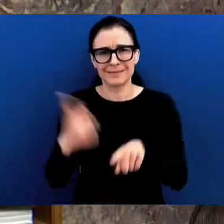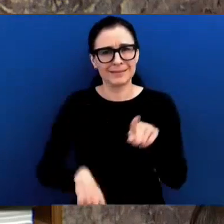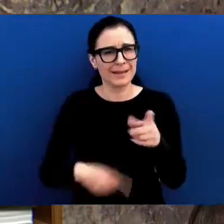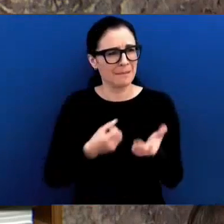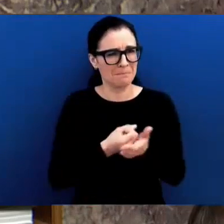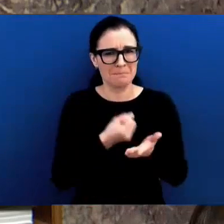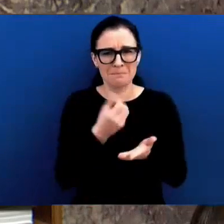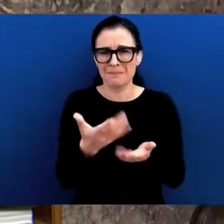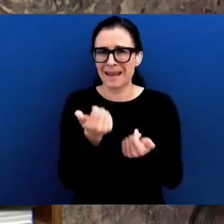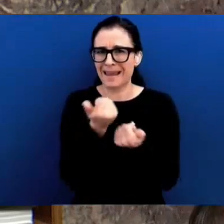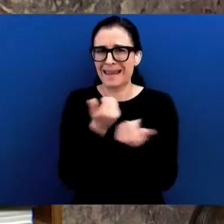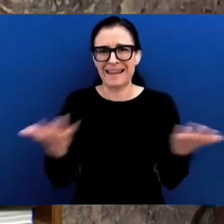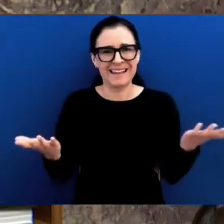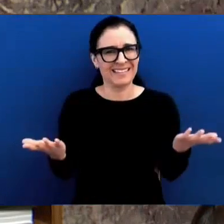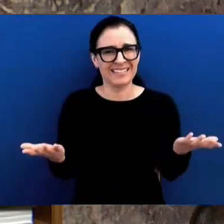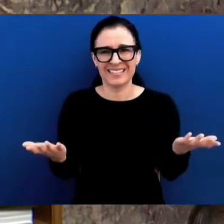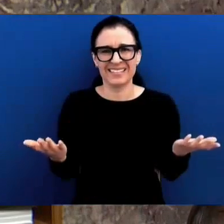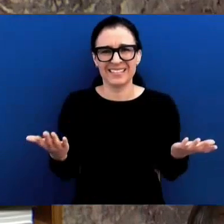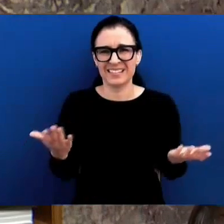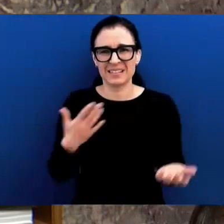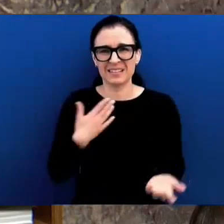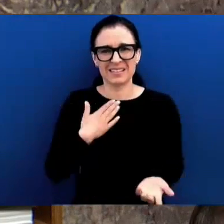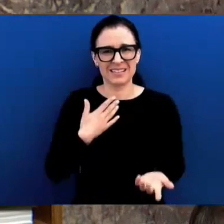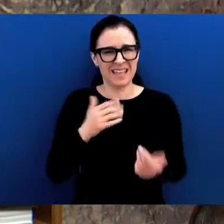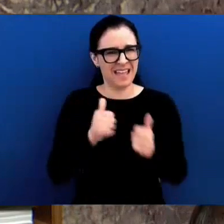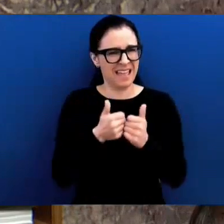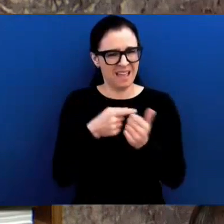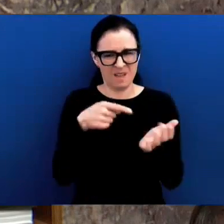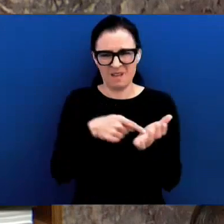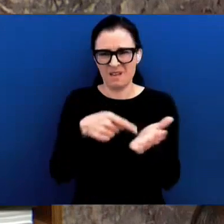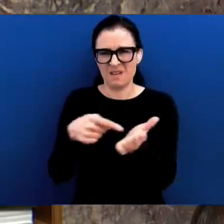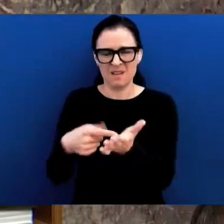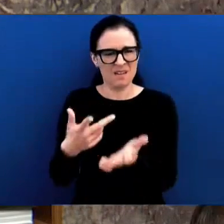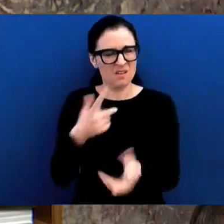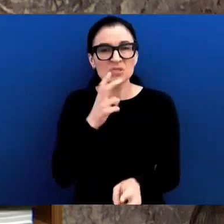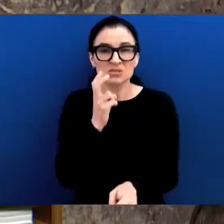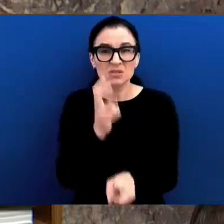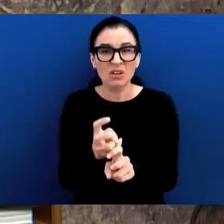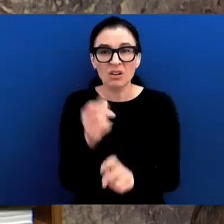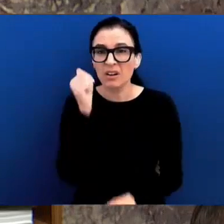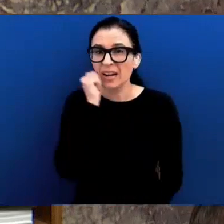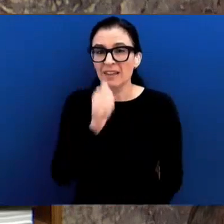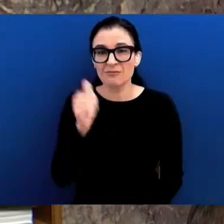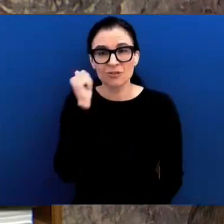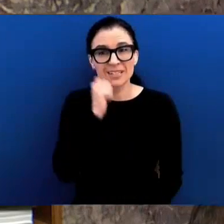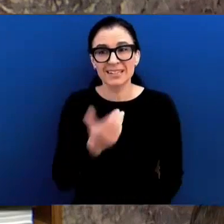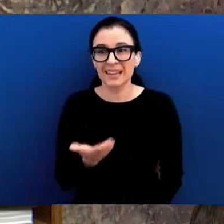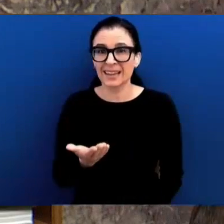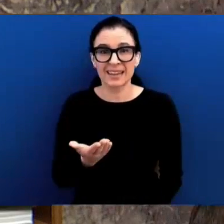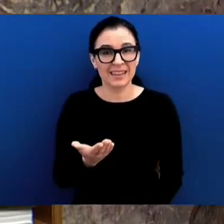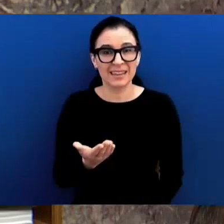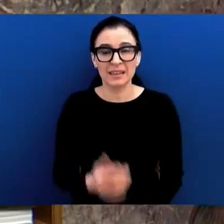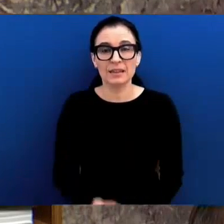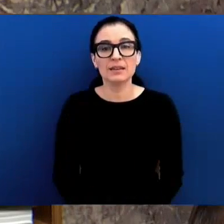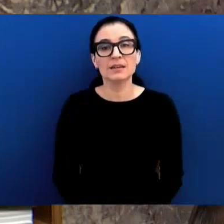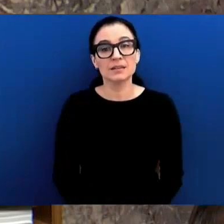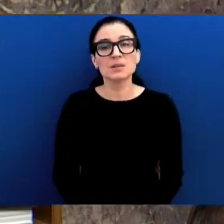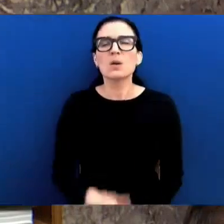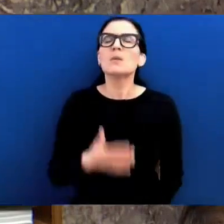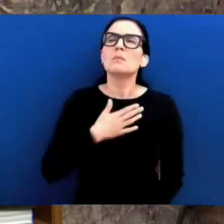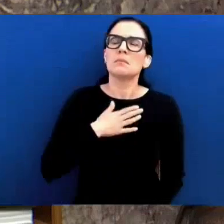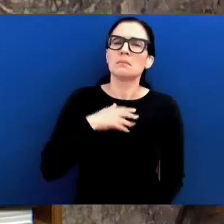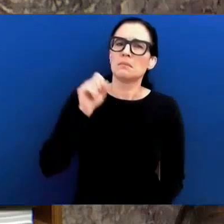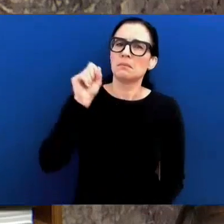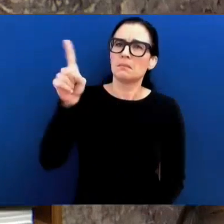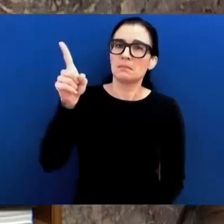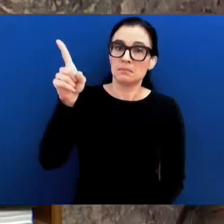gets harder and harder every day," end of quote. So my question is the Premier really surprised that once